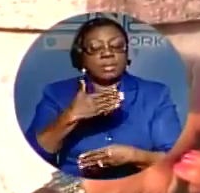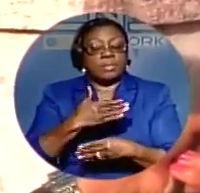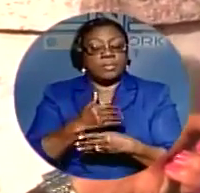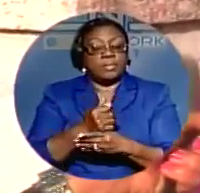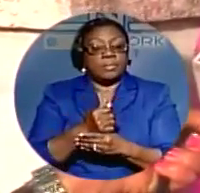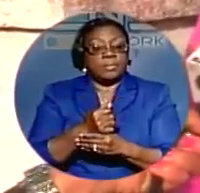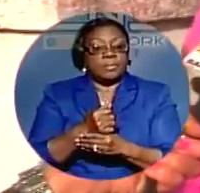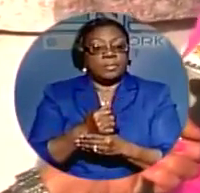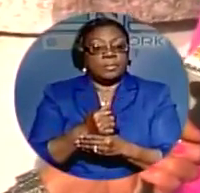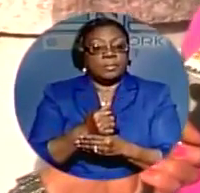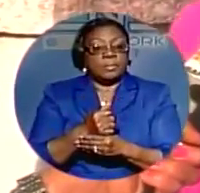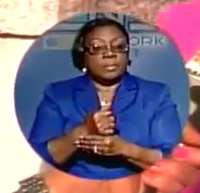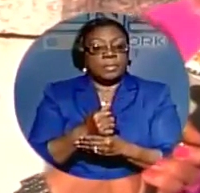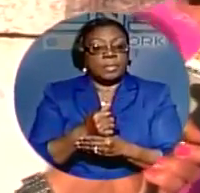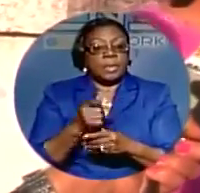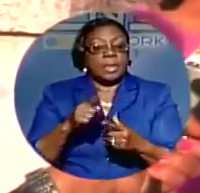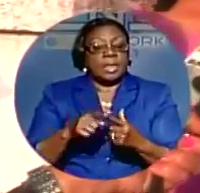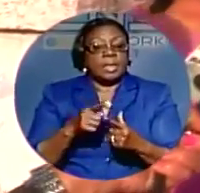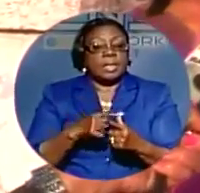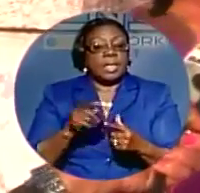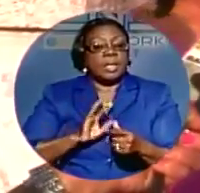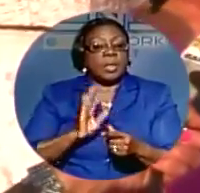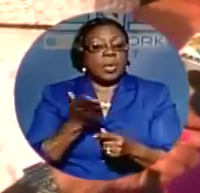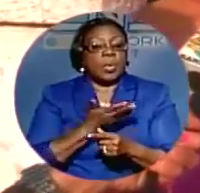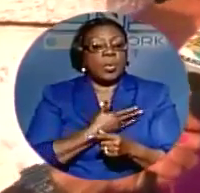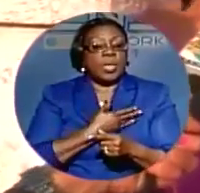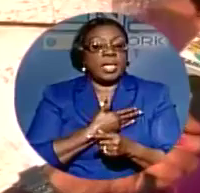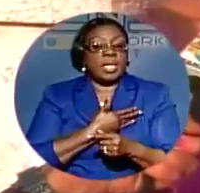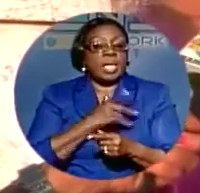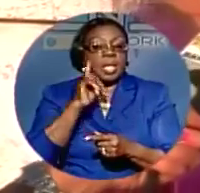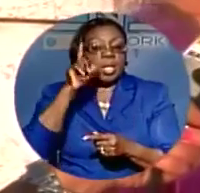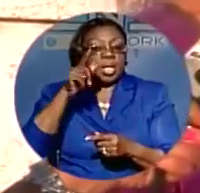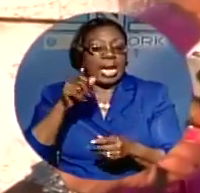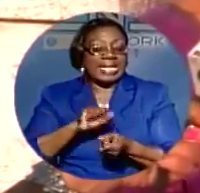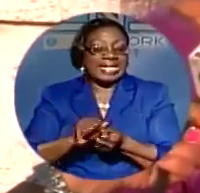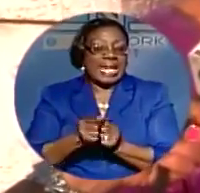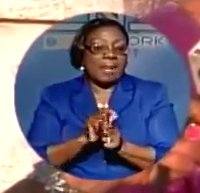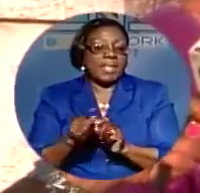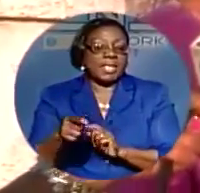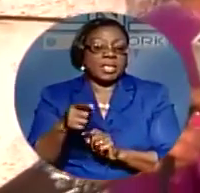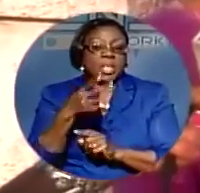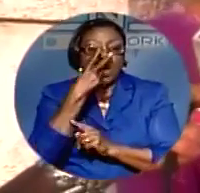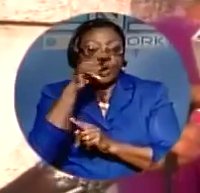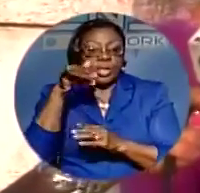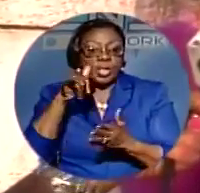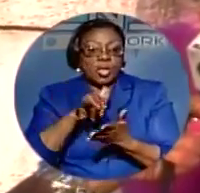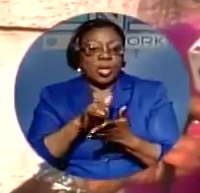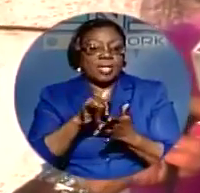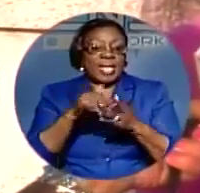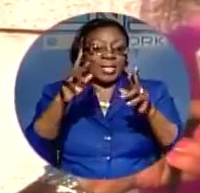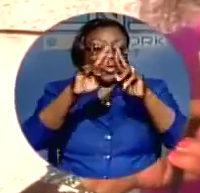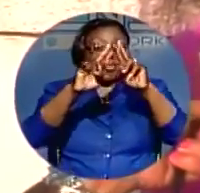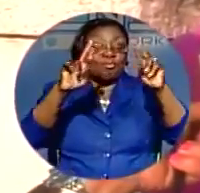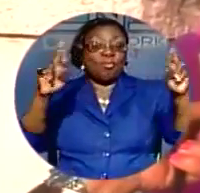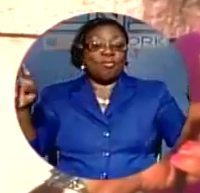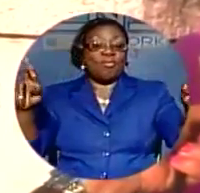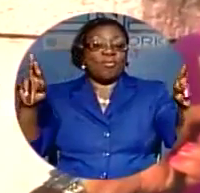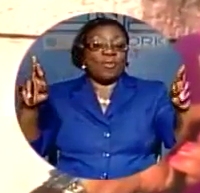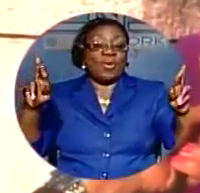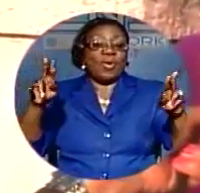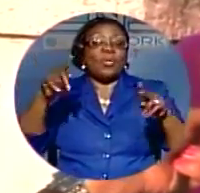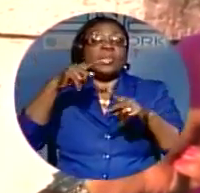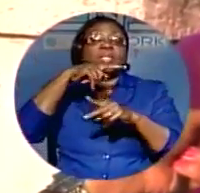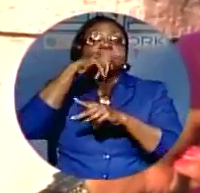there are in the house. And then when we assessed the damages, we noticed that we were looking at the roof. We were